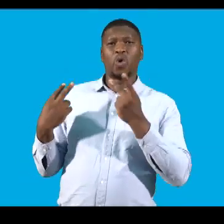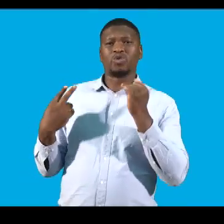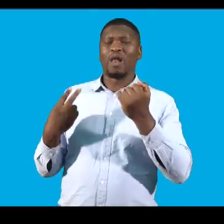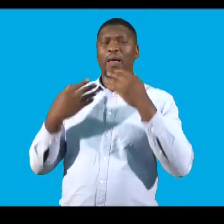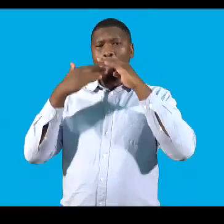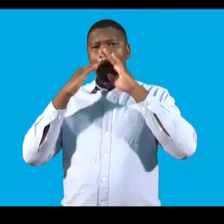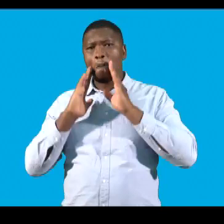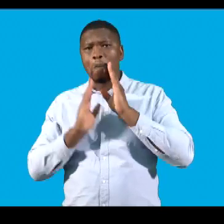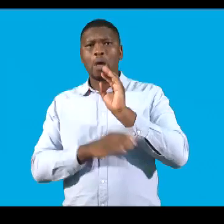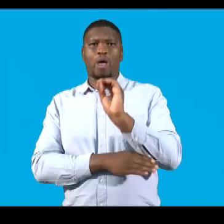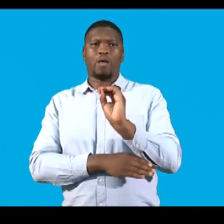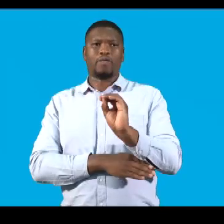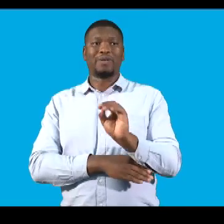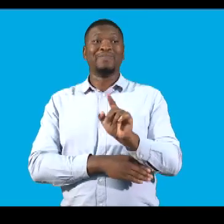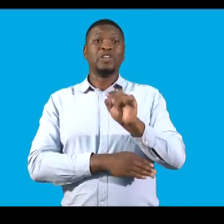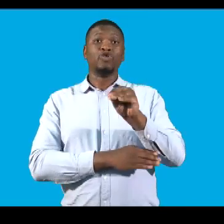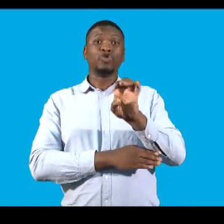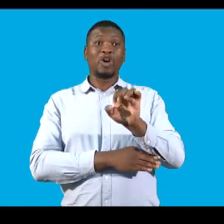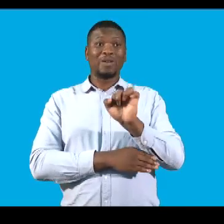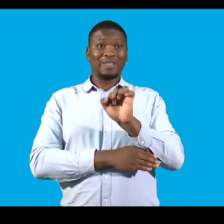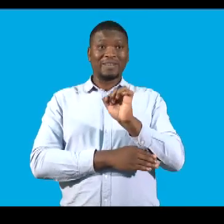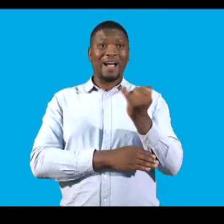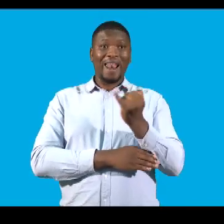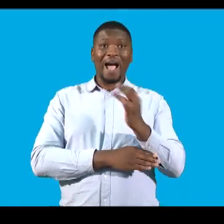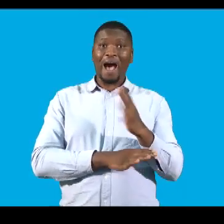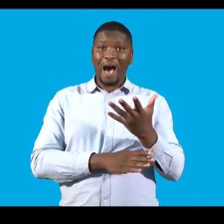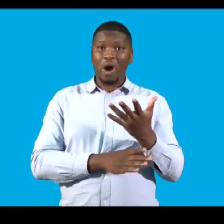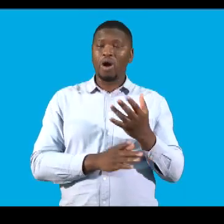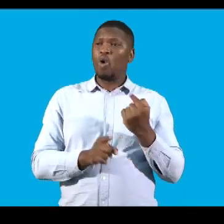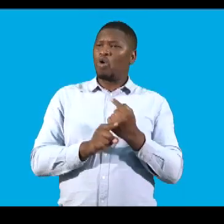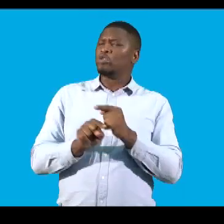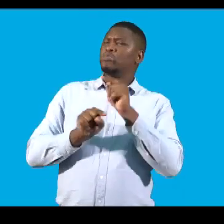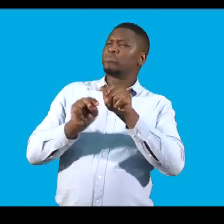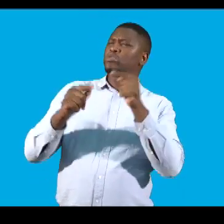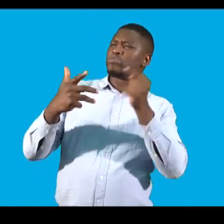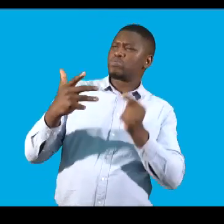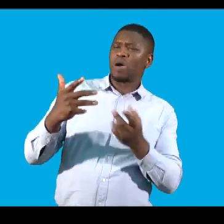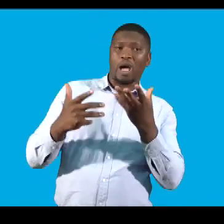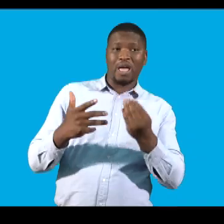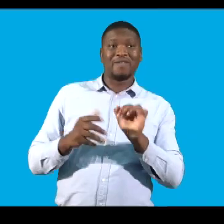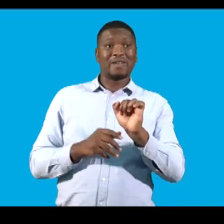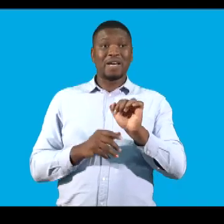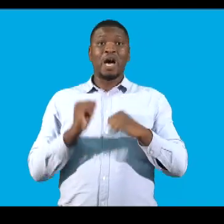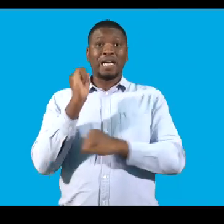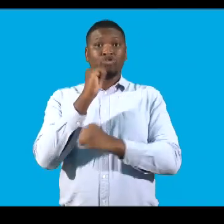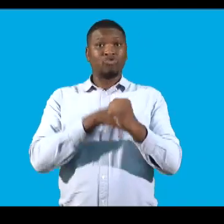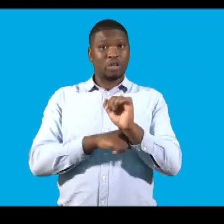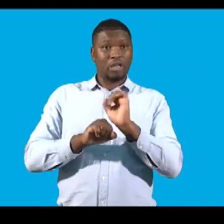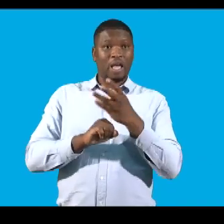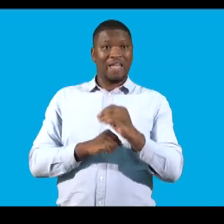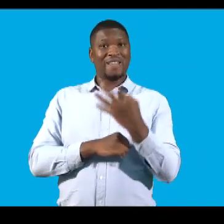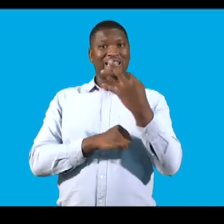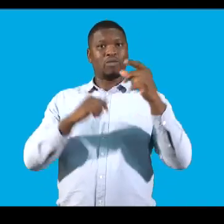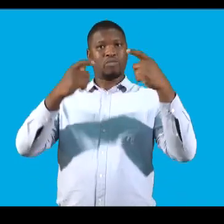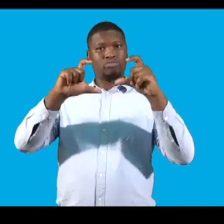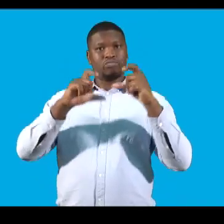which means very sad. The tone is cynical, satirical, and sarcastic. The form is 3 stanzas